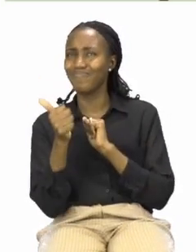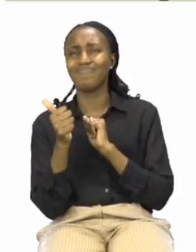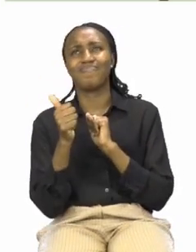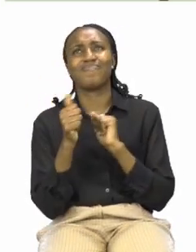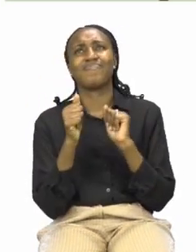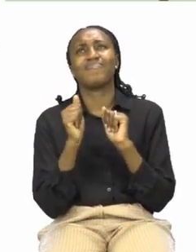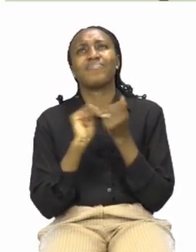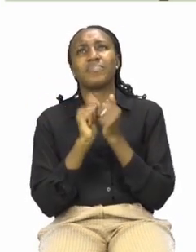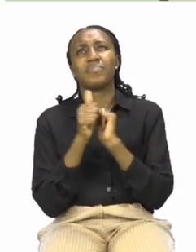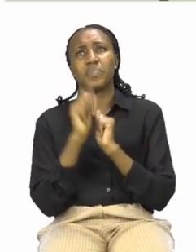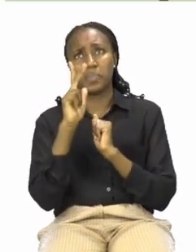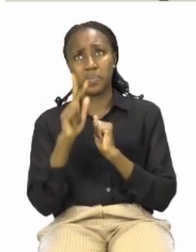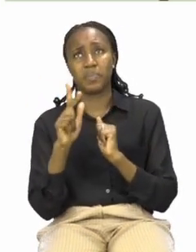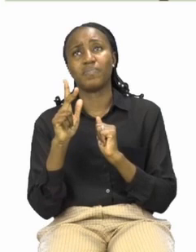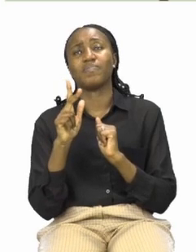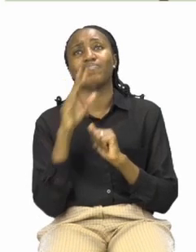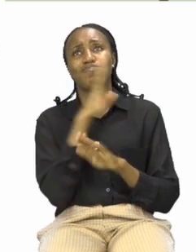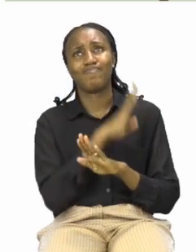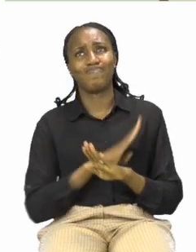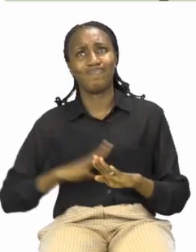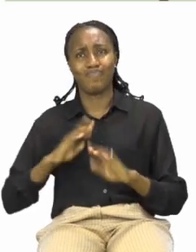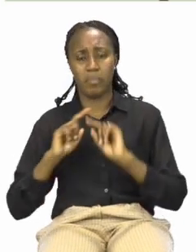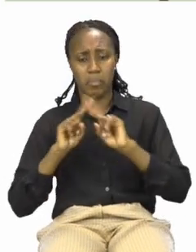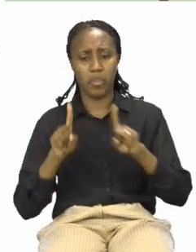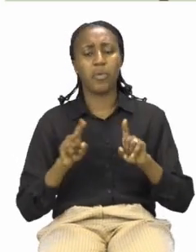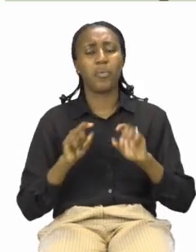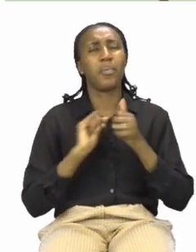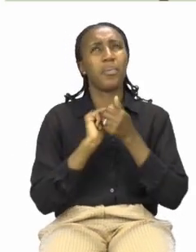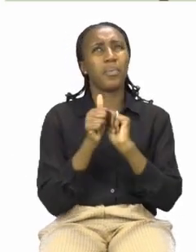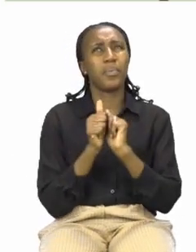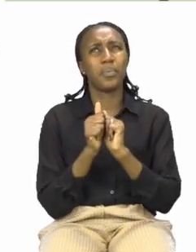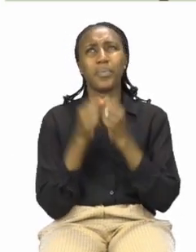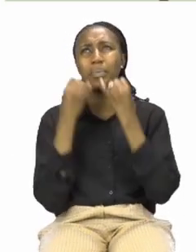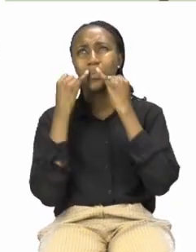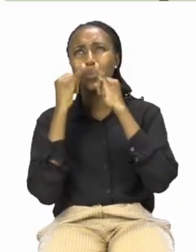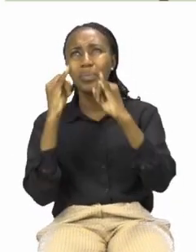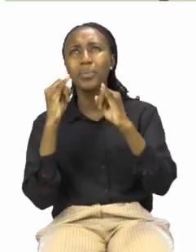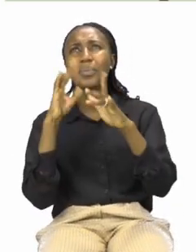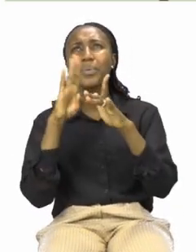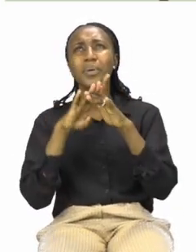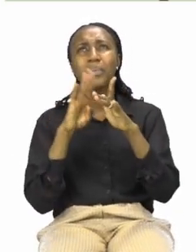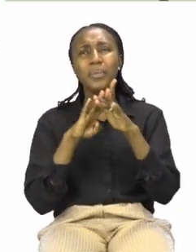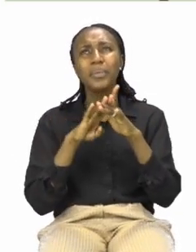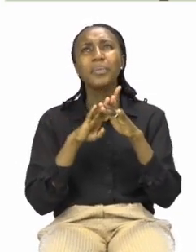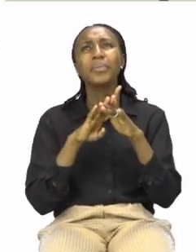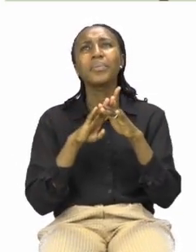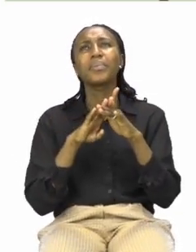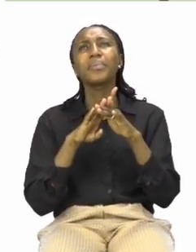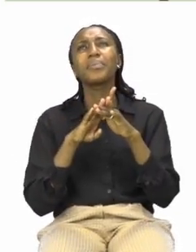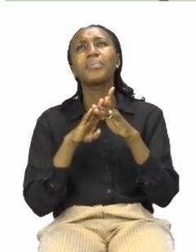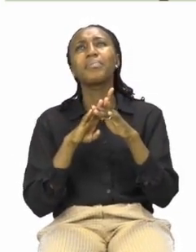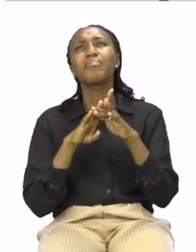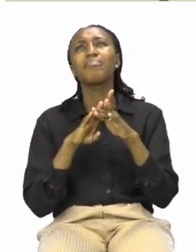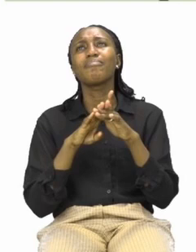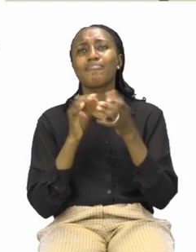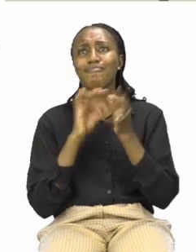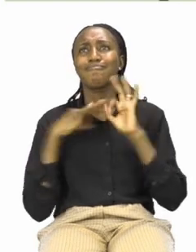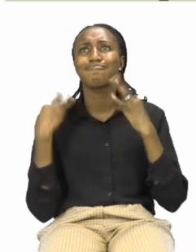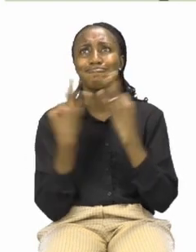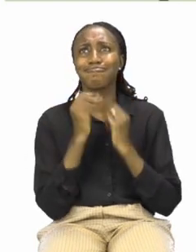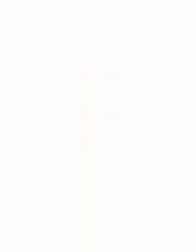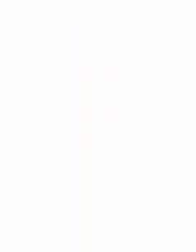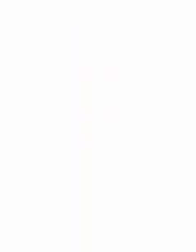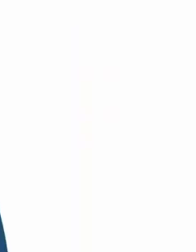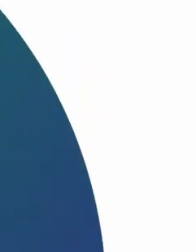administrators from different sport federations who will be sharing their views on their federations.